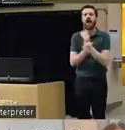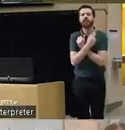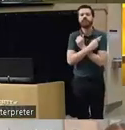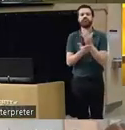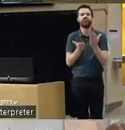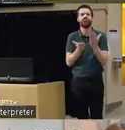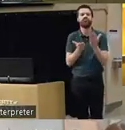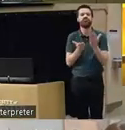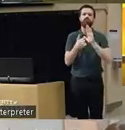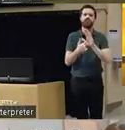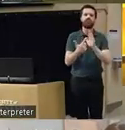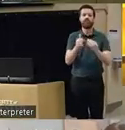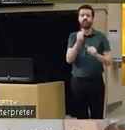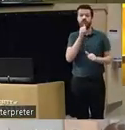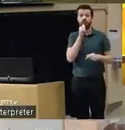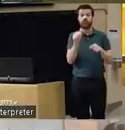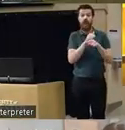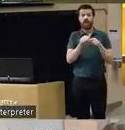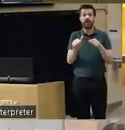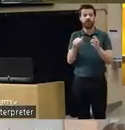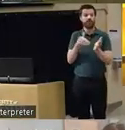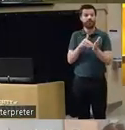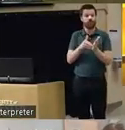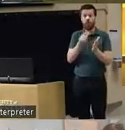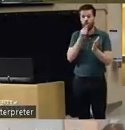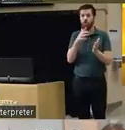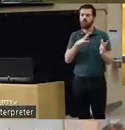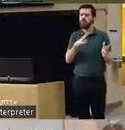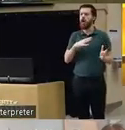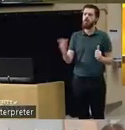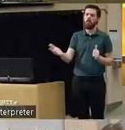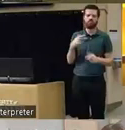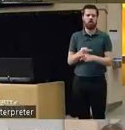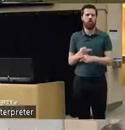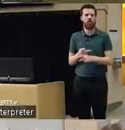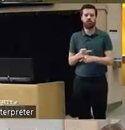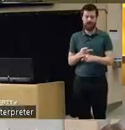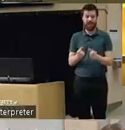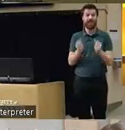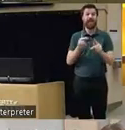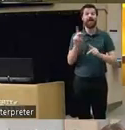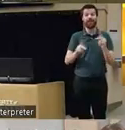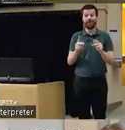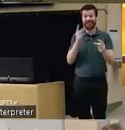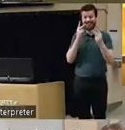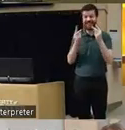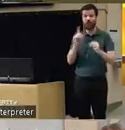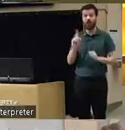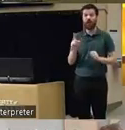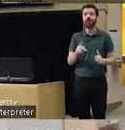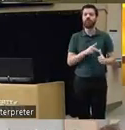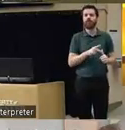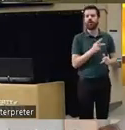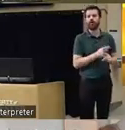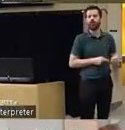you know, a private practice physician who wants to take that person on, then many people are seen in primary care and receive their care